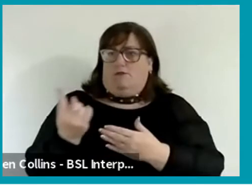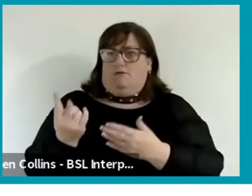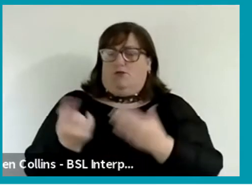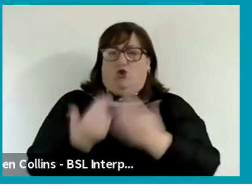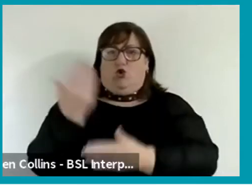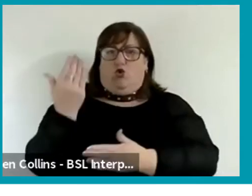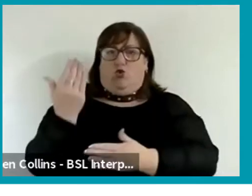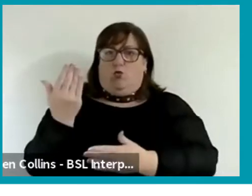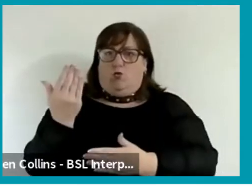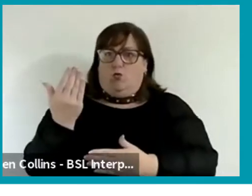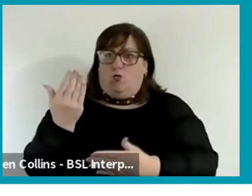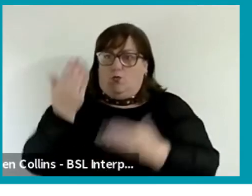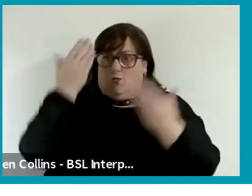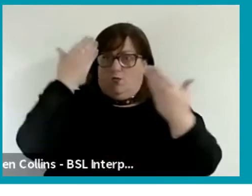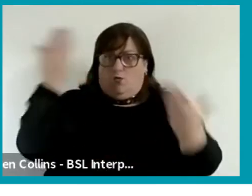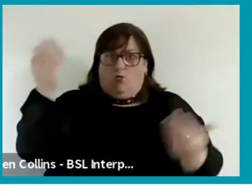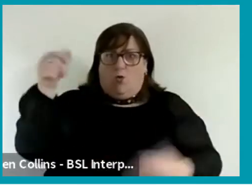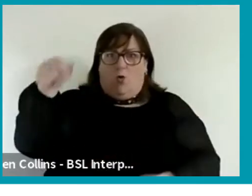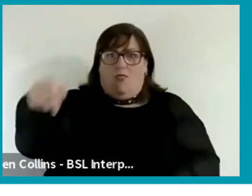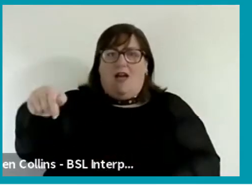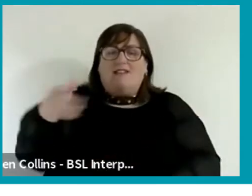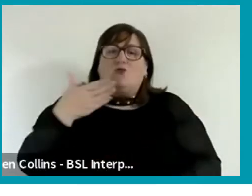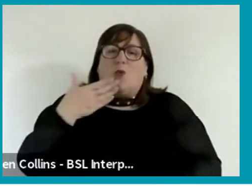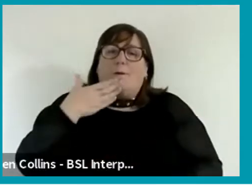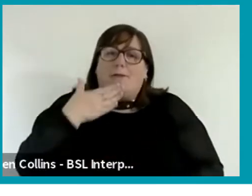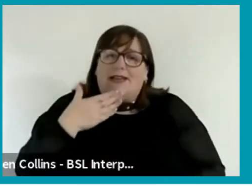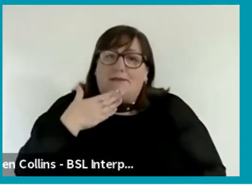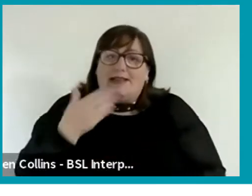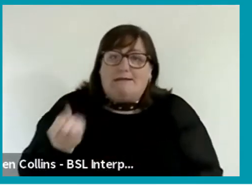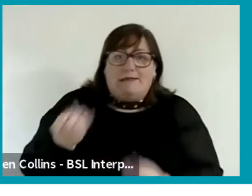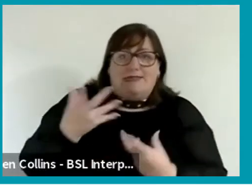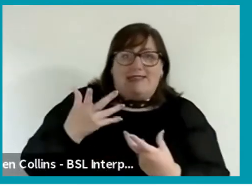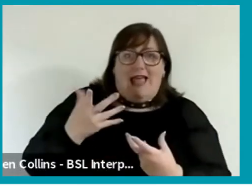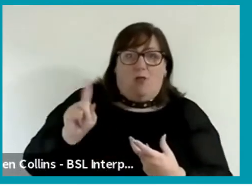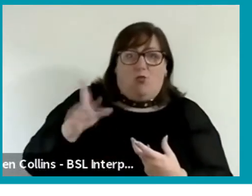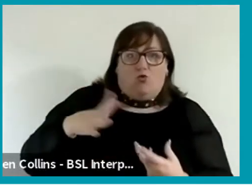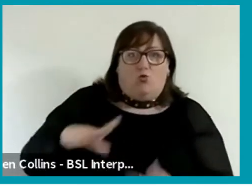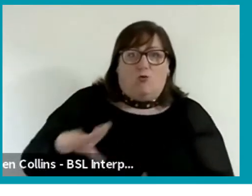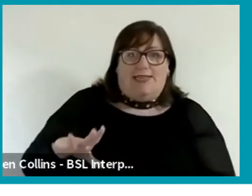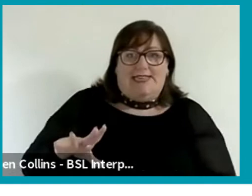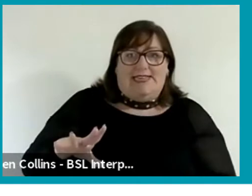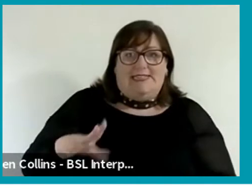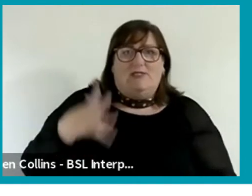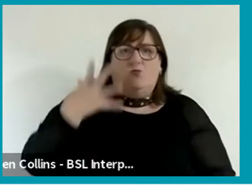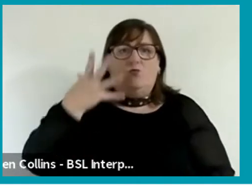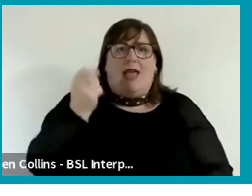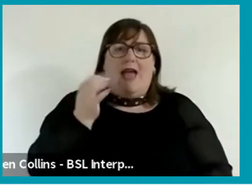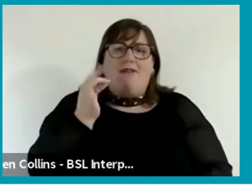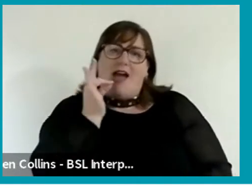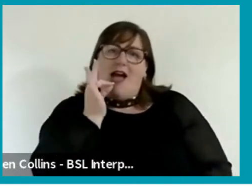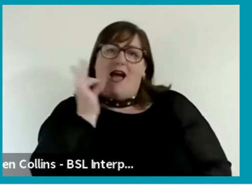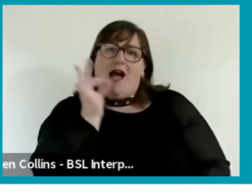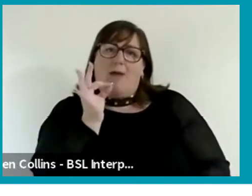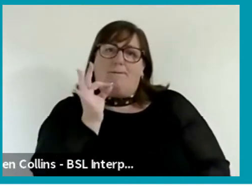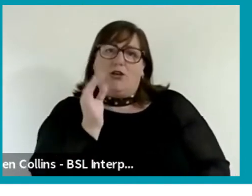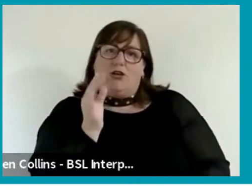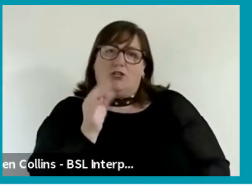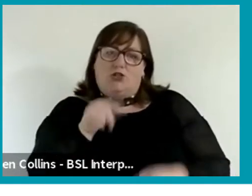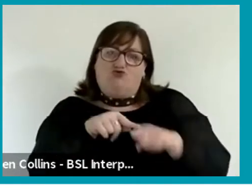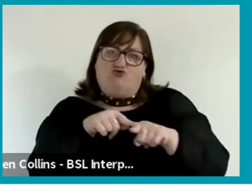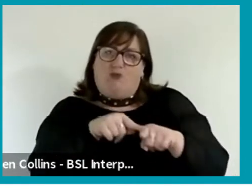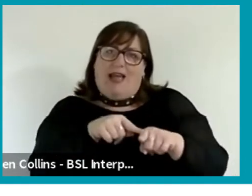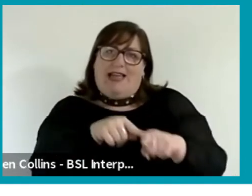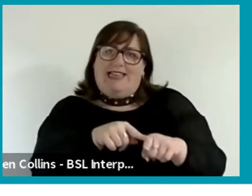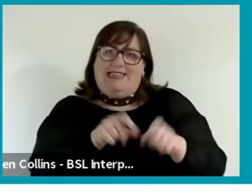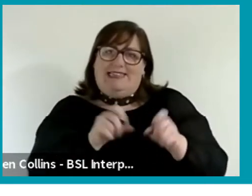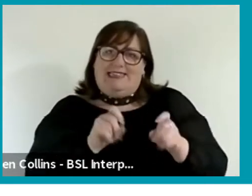do encourage letting us know. There is, when you apply, we use an applicant tracking system. There is an option, a box where you